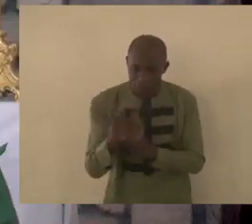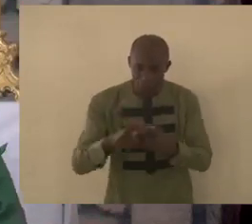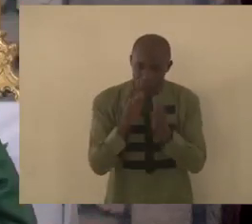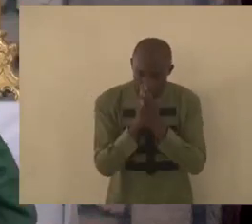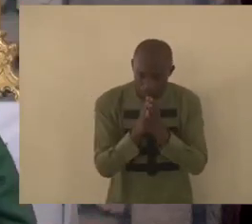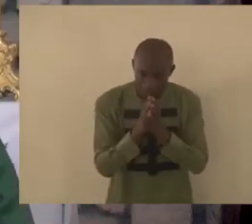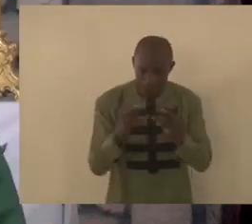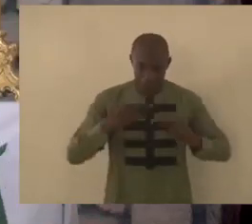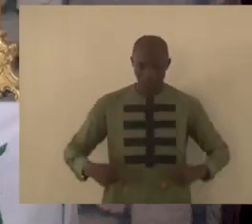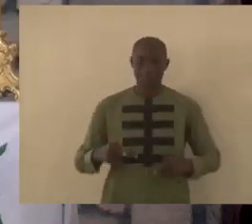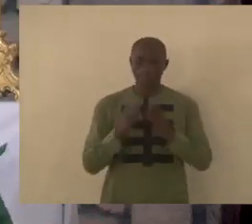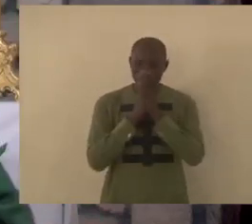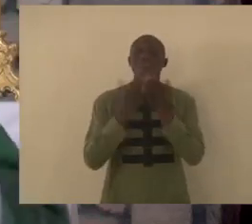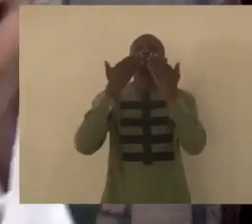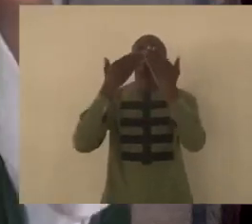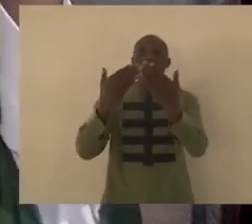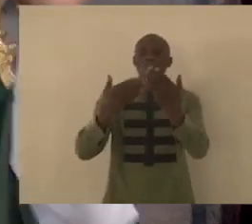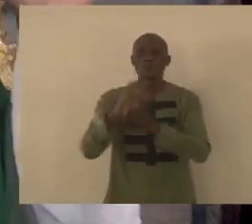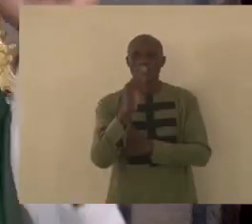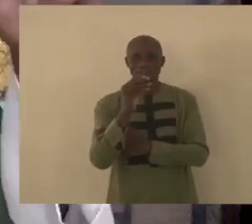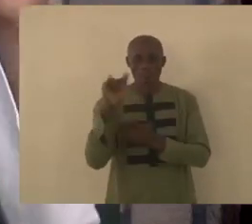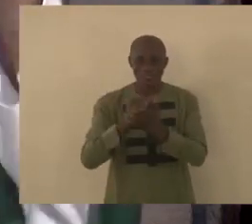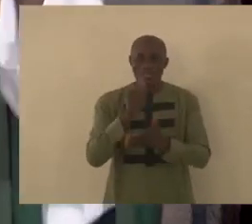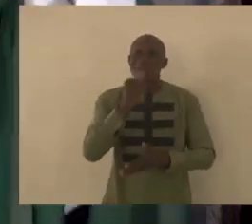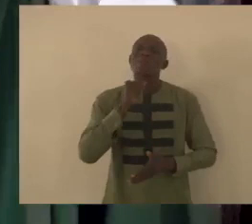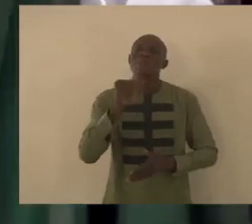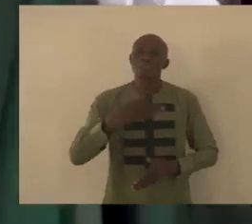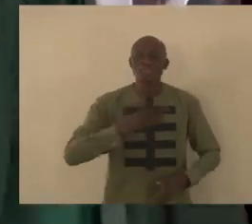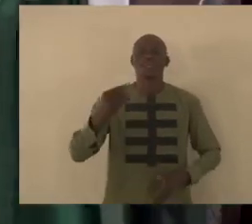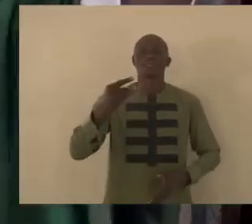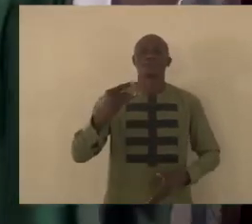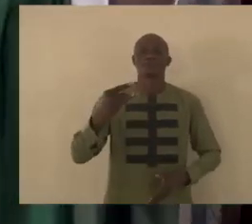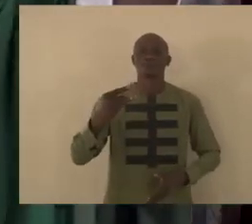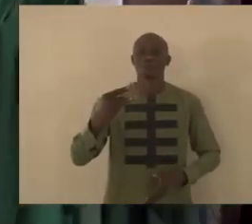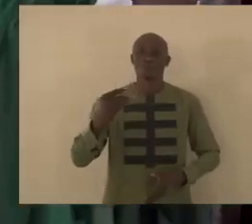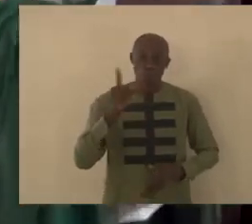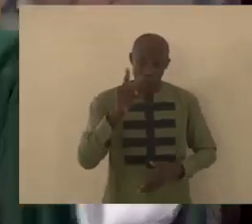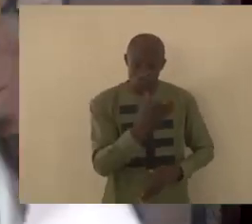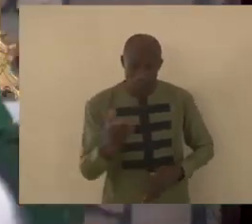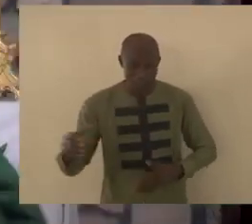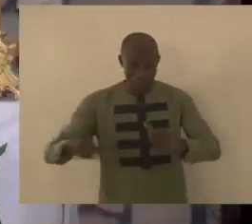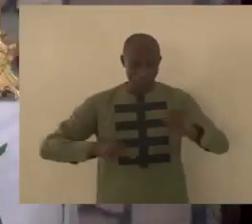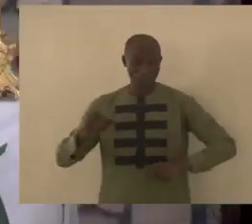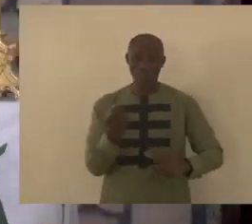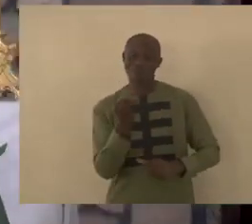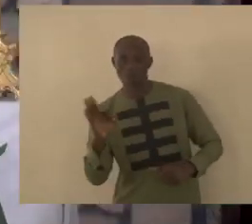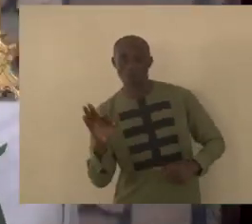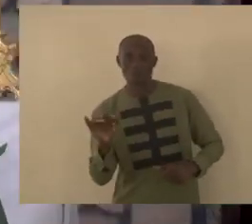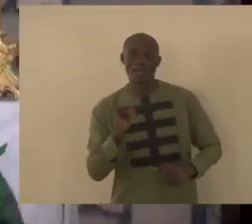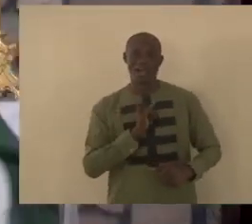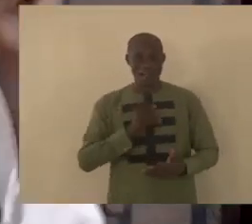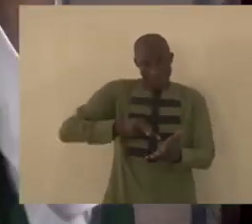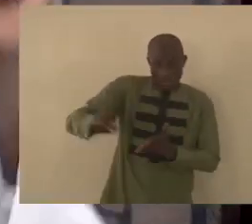when the Pharisee was praying, he said, I thank you, God, that I am not like. And one of the things he boasted of was